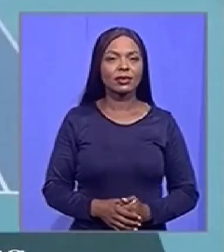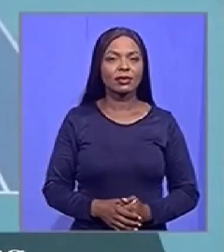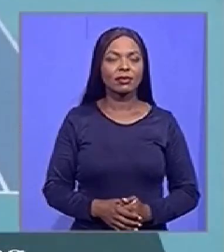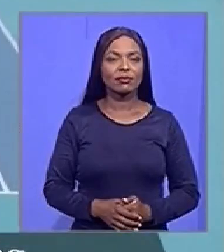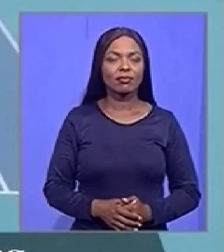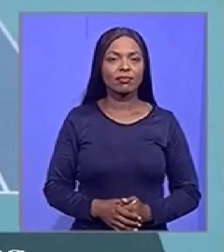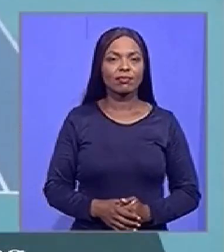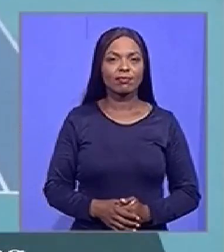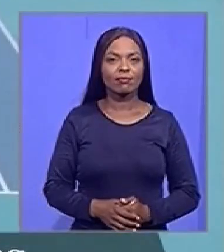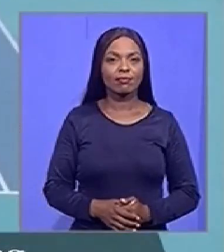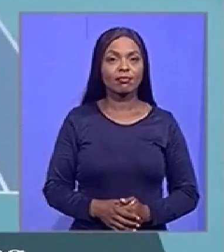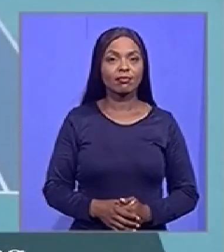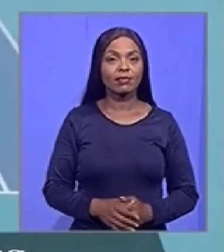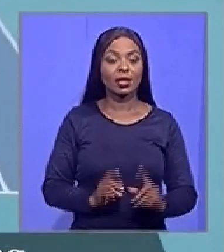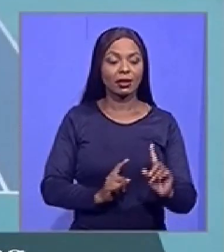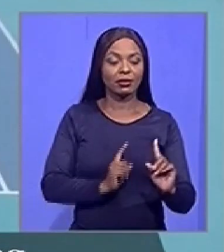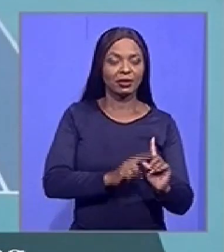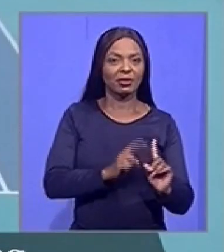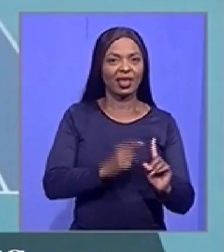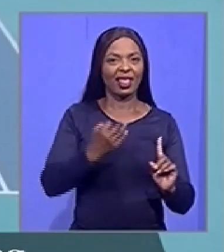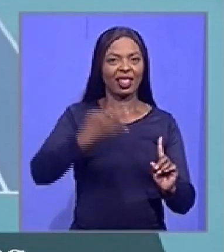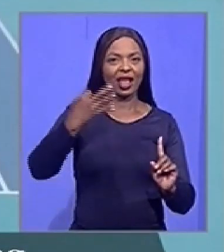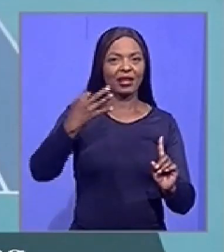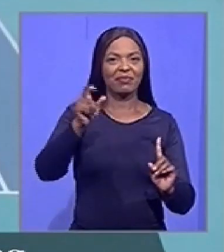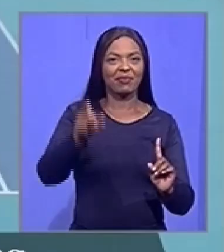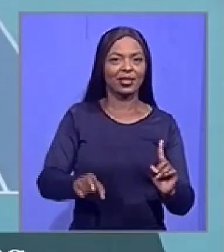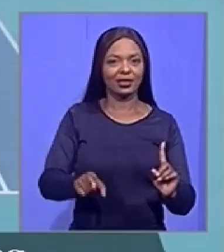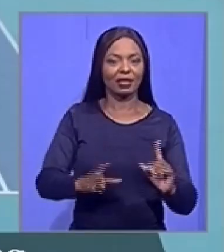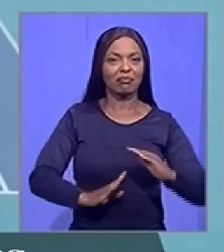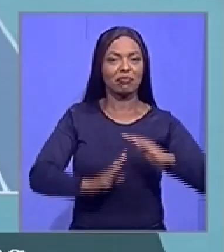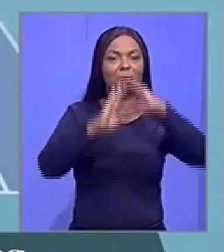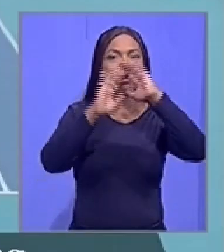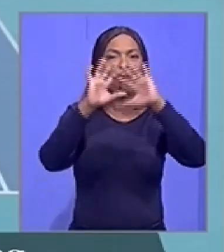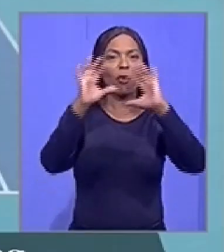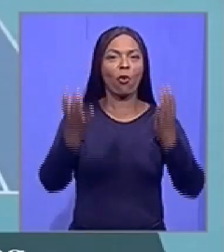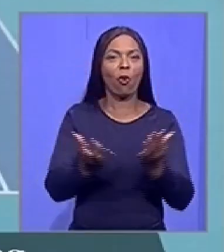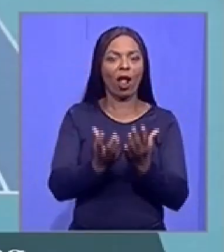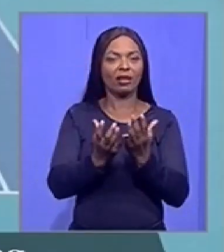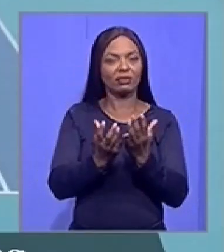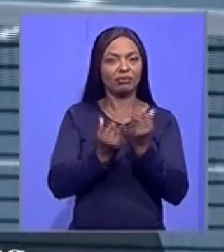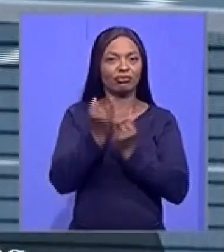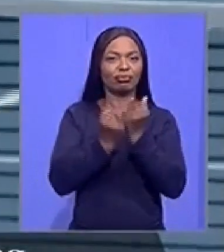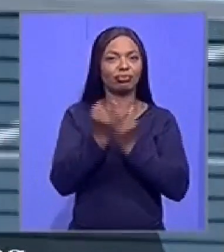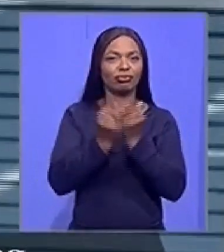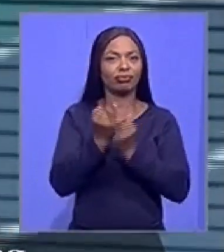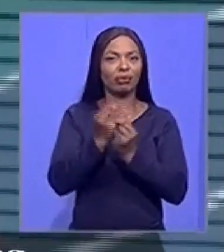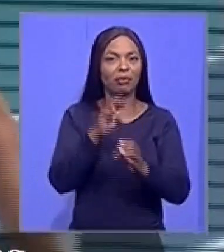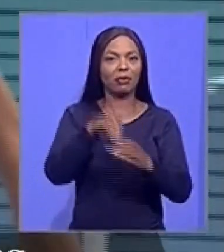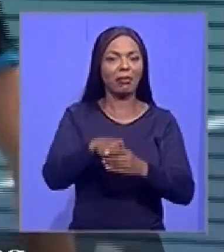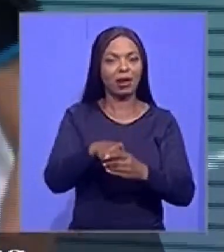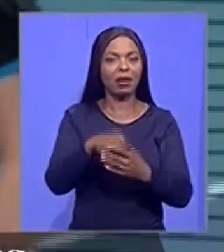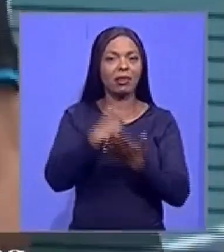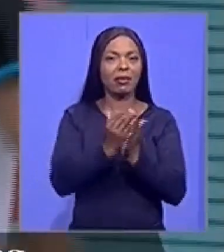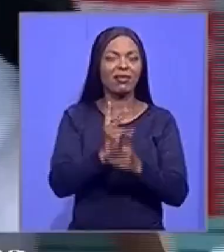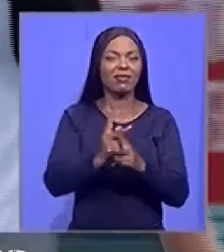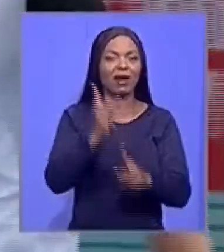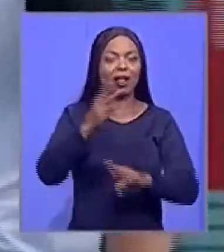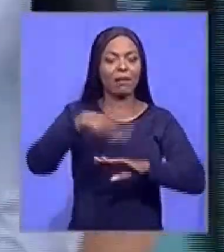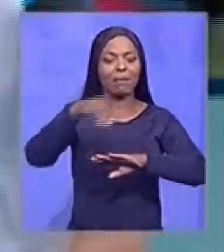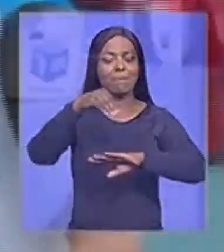Yo mo maemong a boraro a batshameki ba tenese lefatshe ka bophara se utlheletse go seka makgaolakgang sa Miami Open.